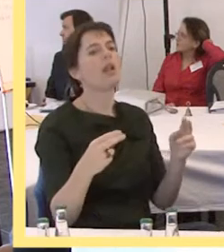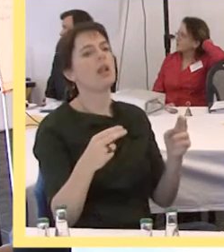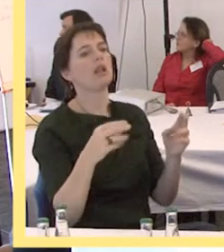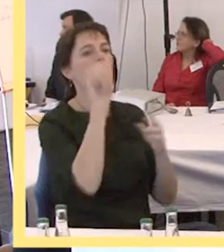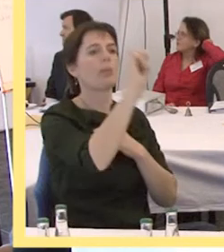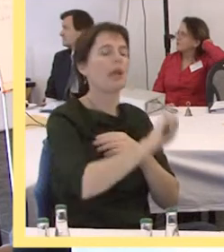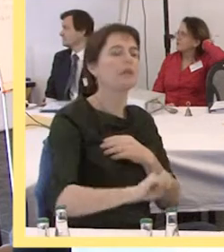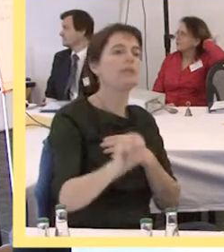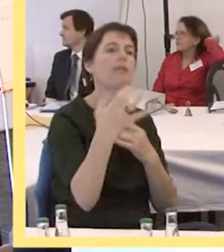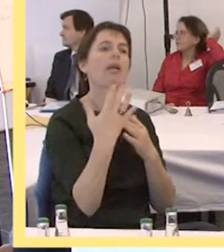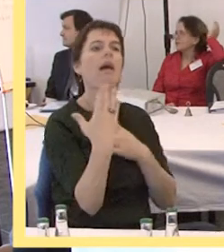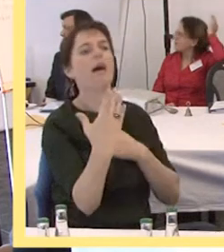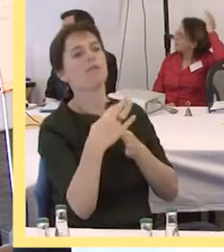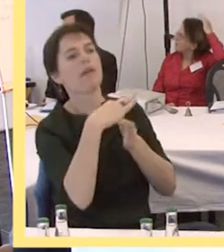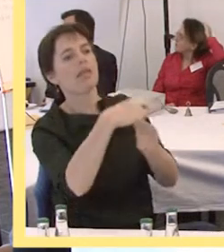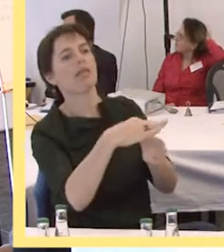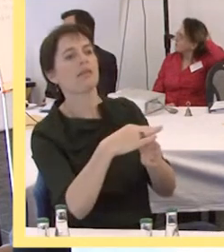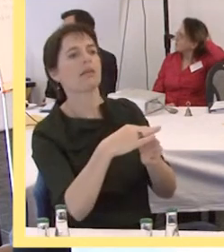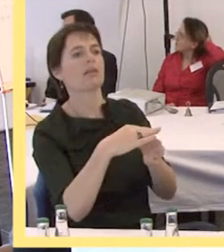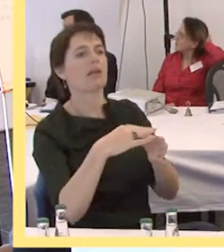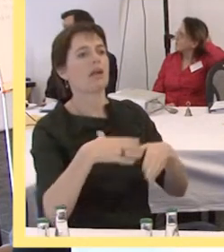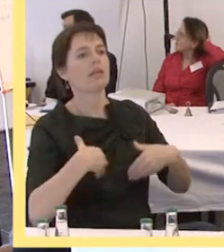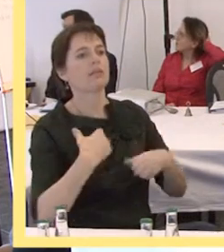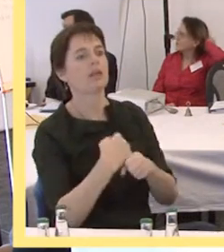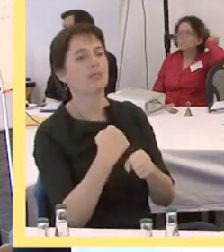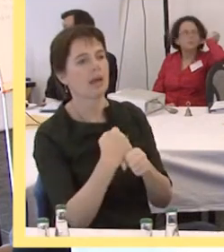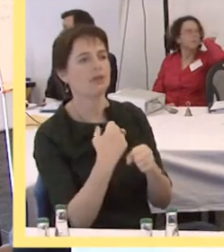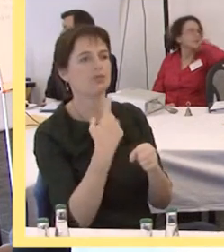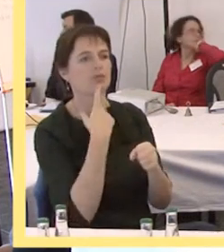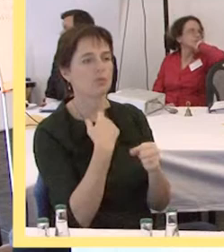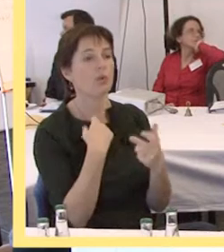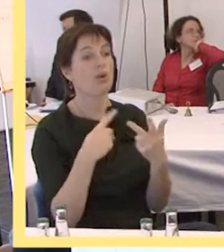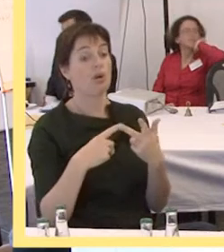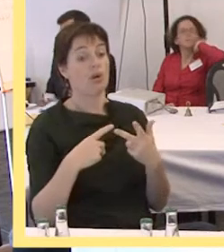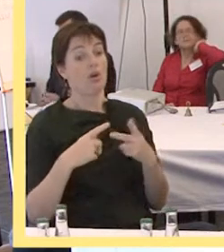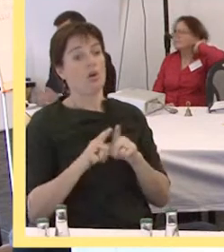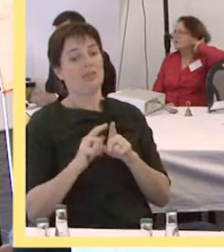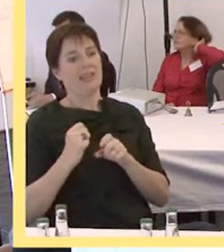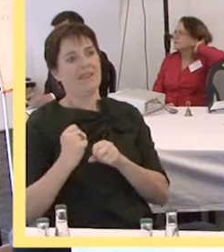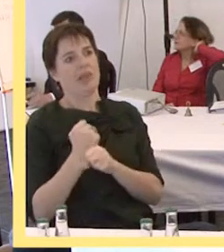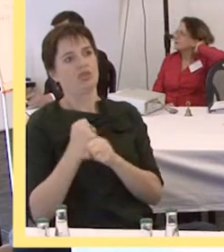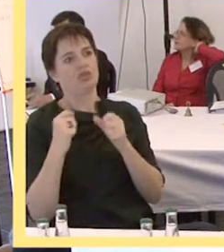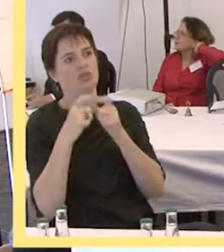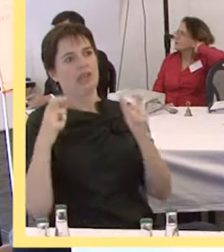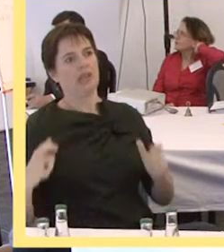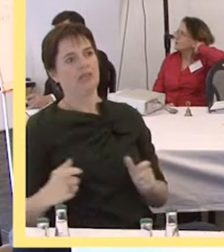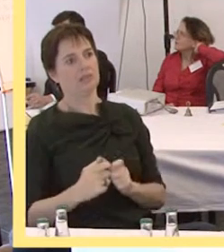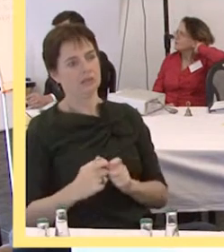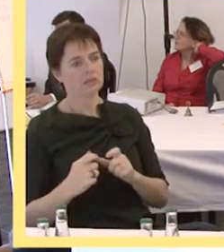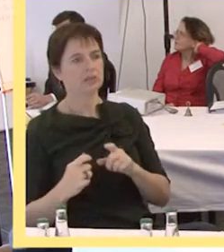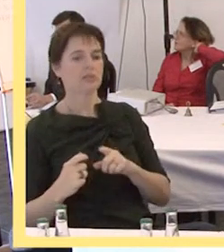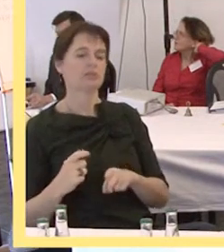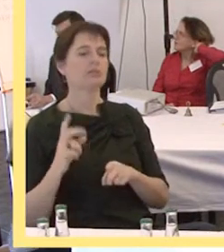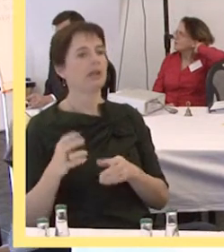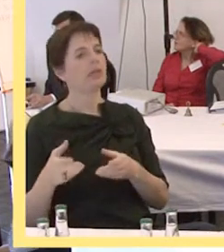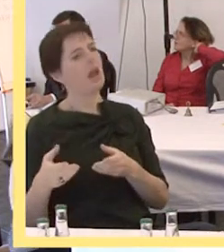level. A toolbox that contains recommended tools that can be used in the various